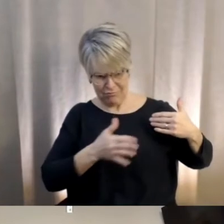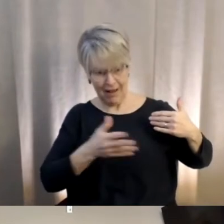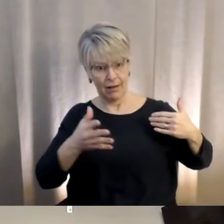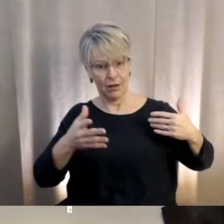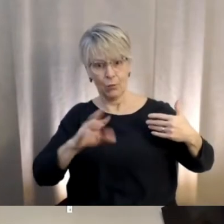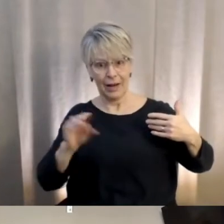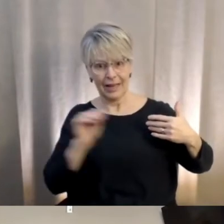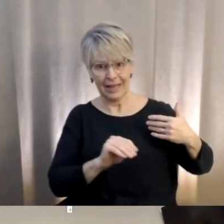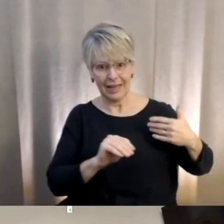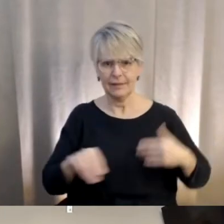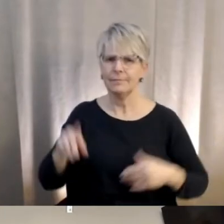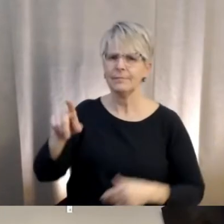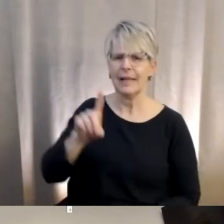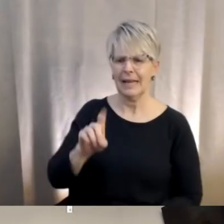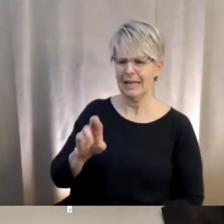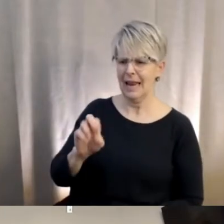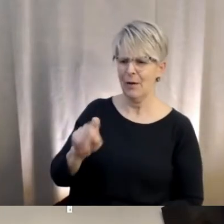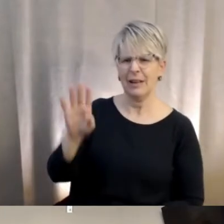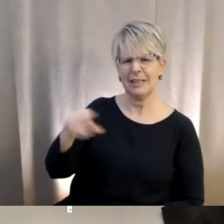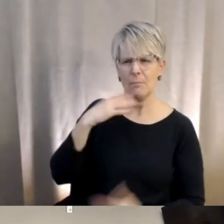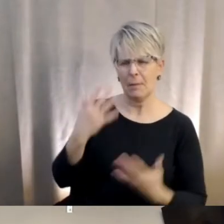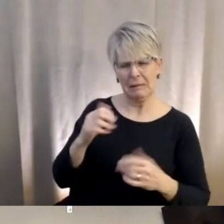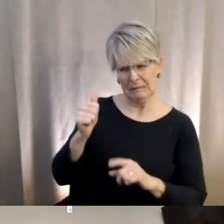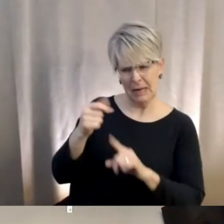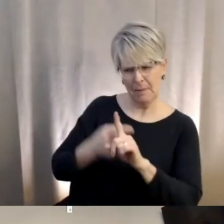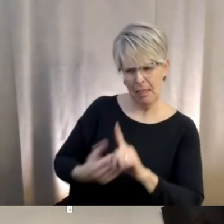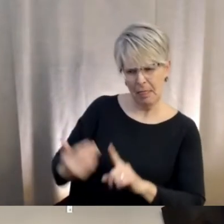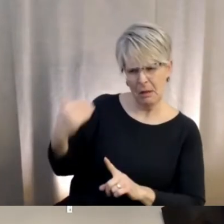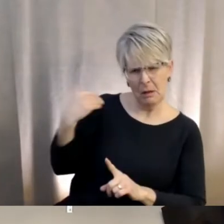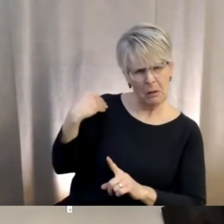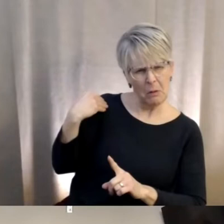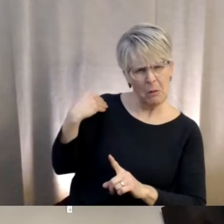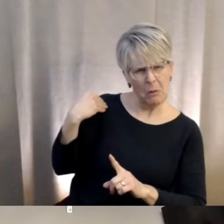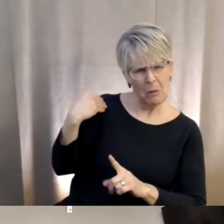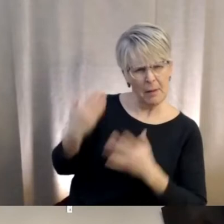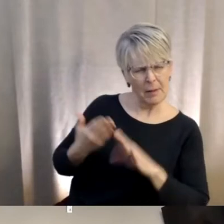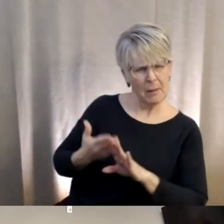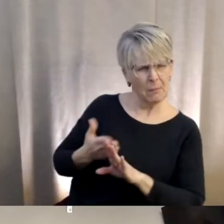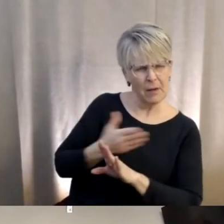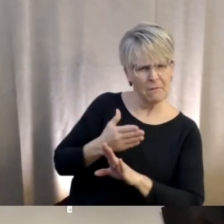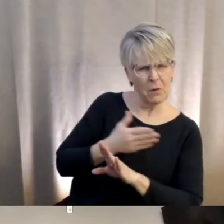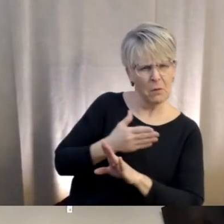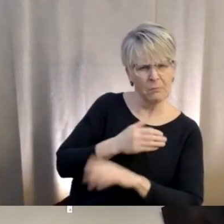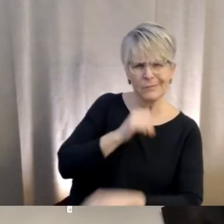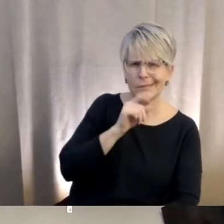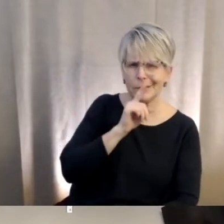Kyle, I feel like it was 10 or so months ago. I might have been a bit longer than that, but we had